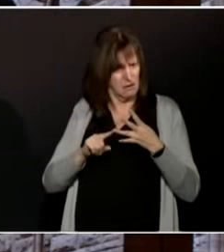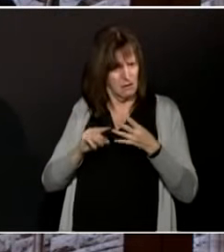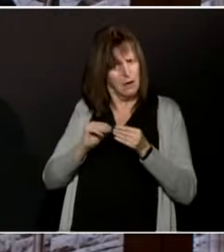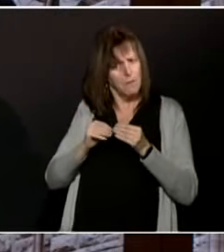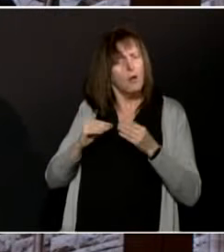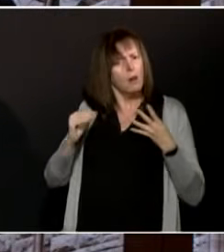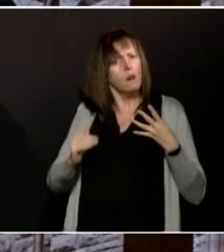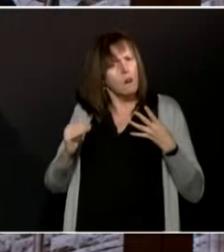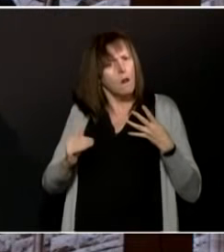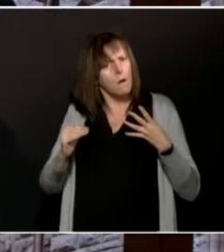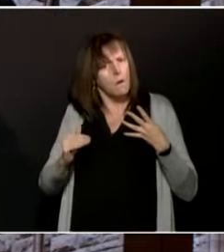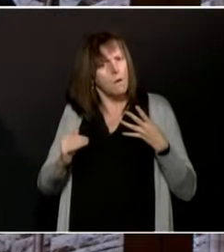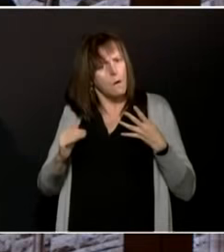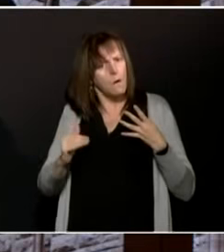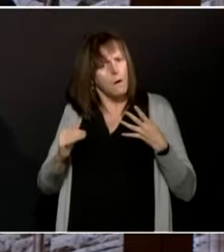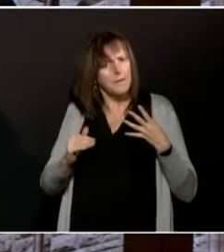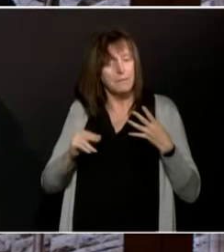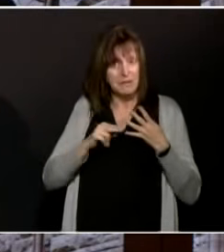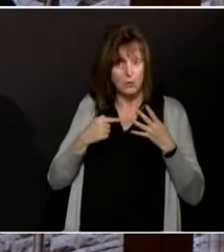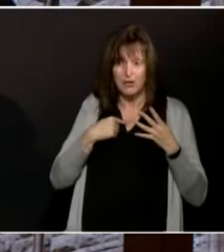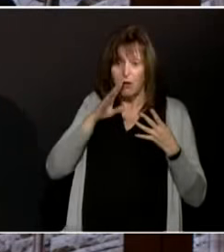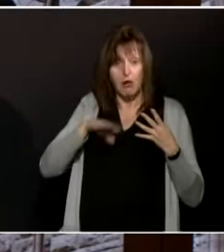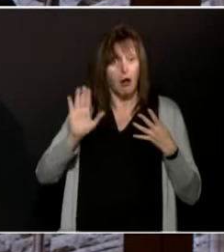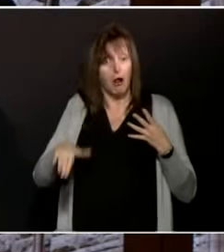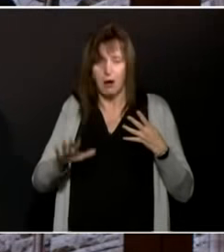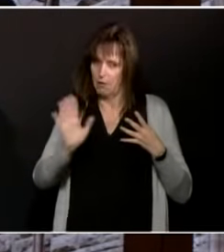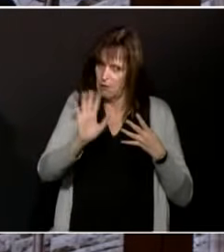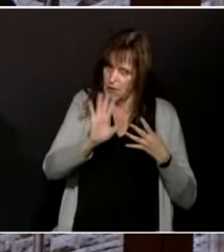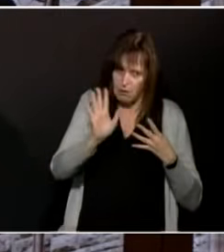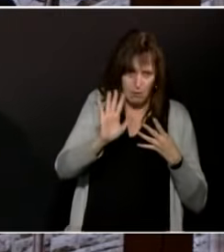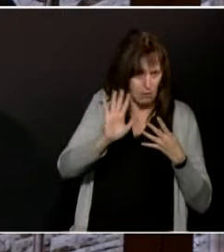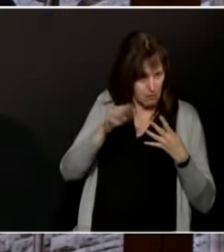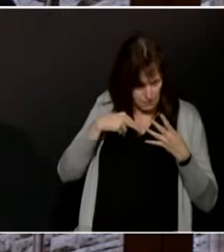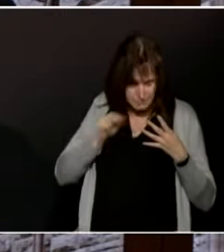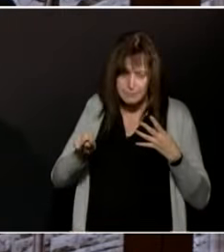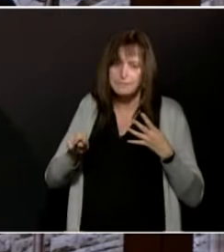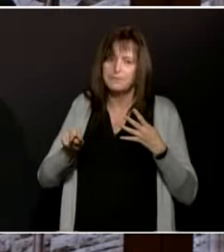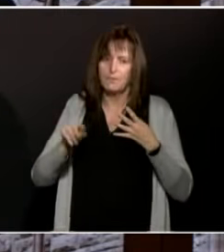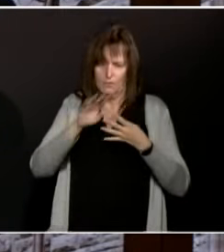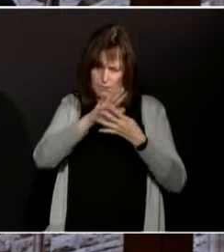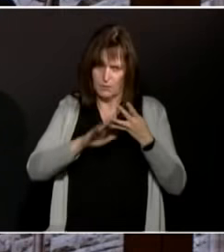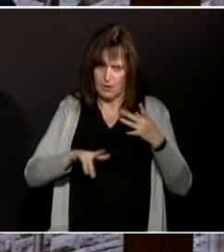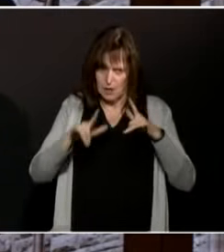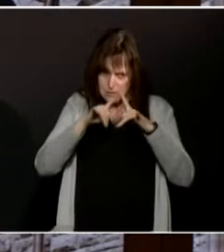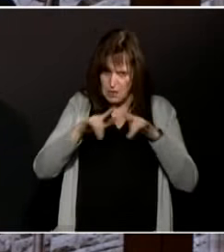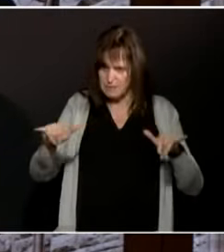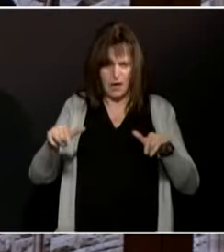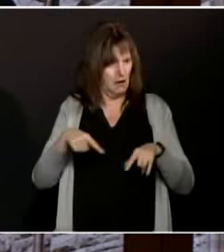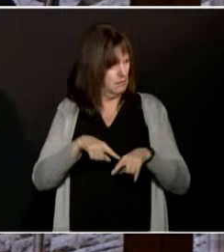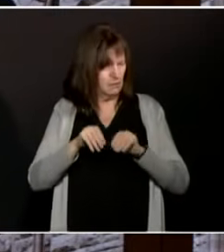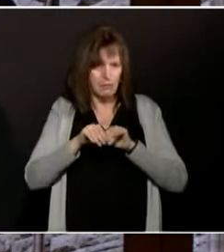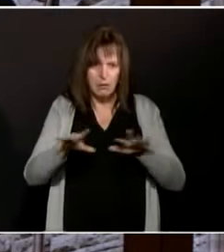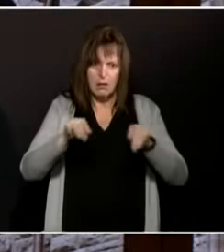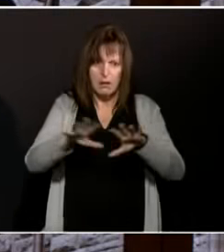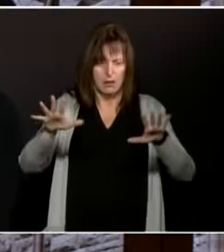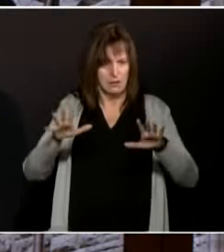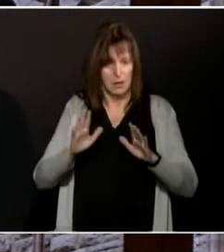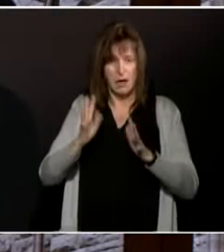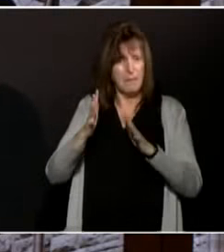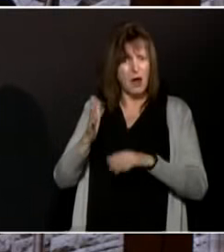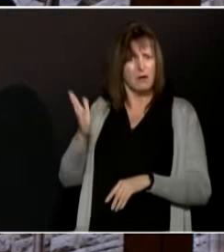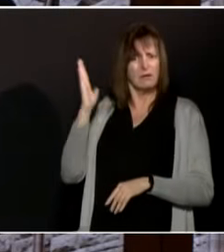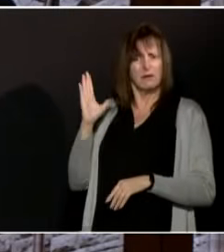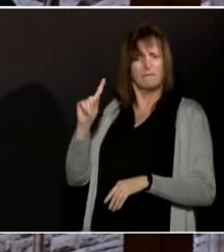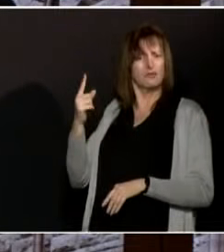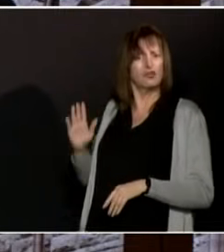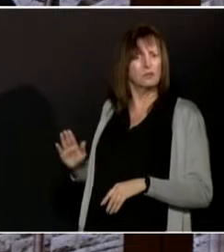granted. So we have these events going on at this time. That is different than we did in the first wave and the second wave. And as Dr. Brown